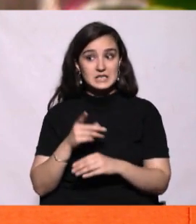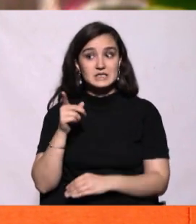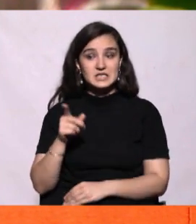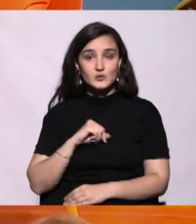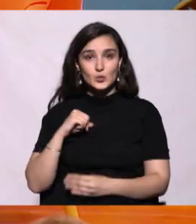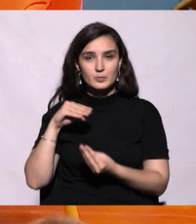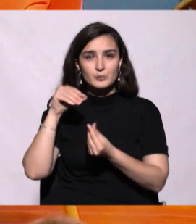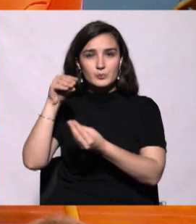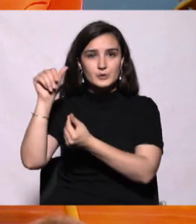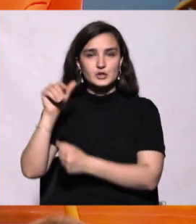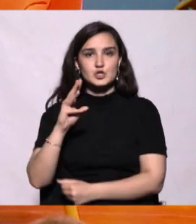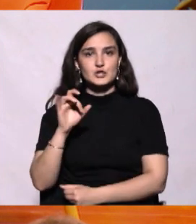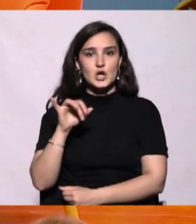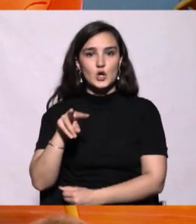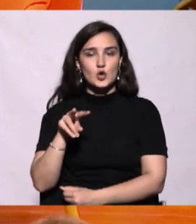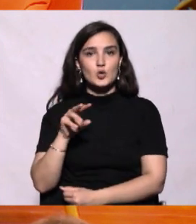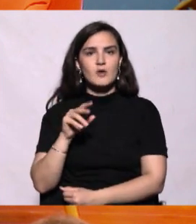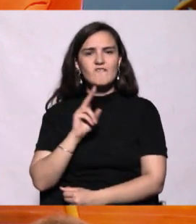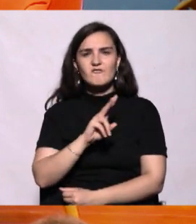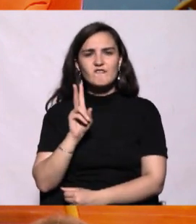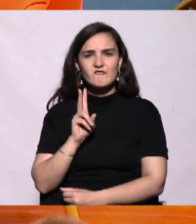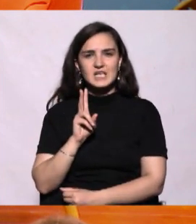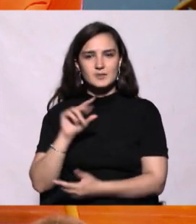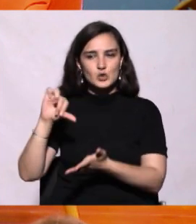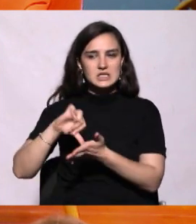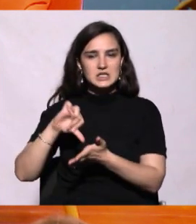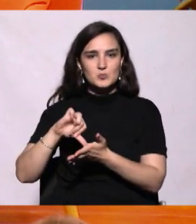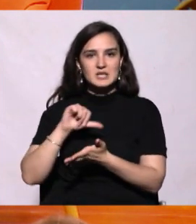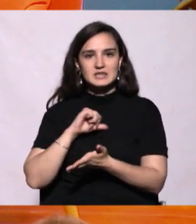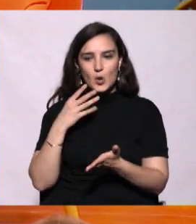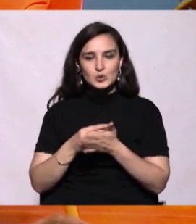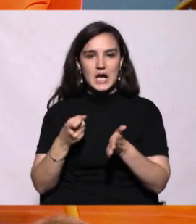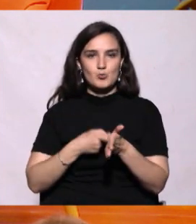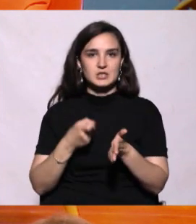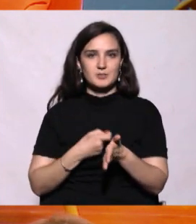Sherlock Holmes, who has been conducting his own investigation.